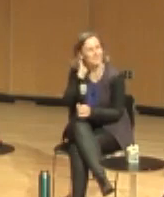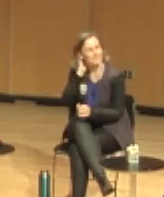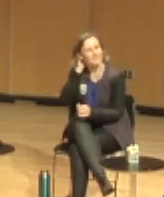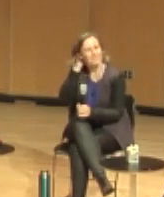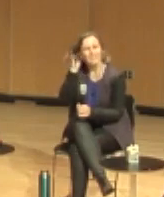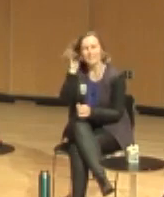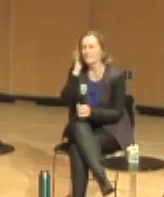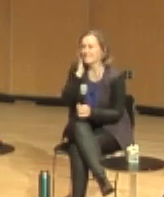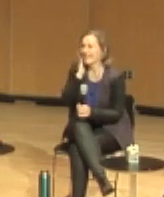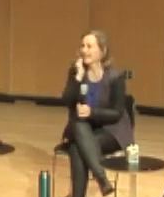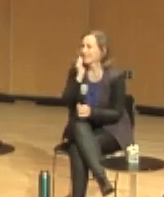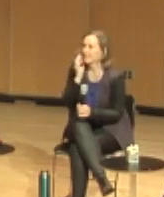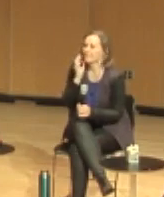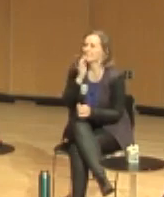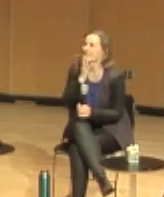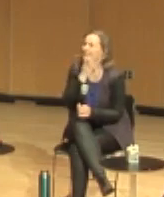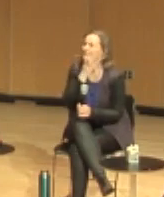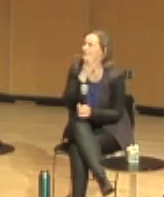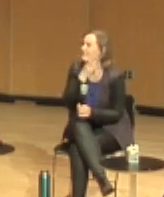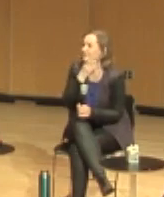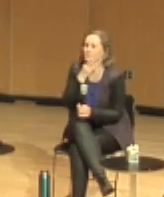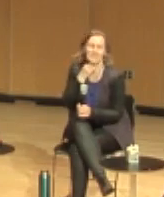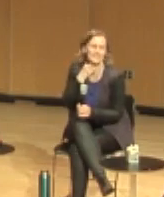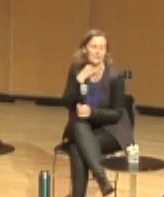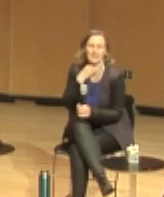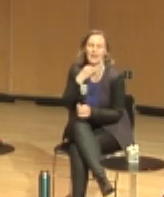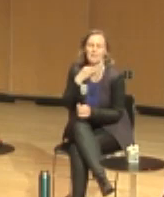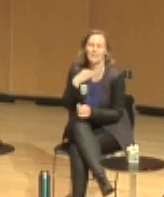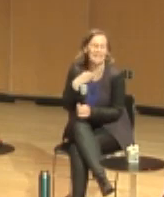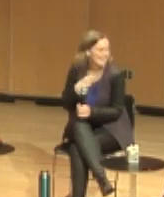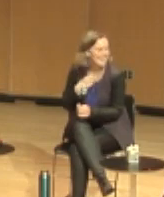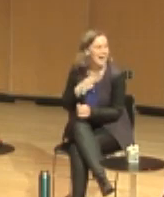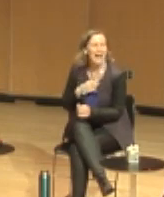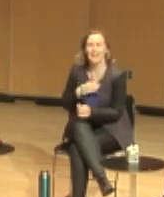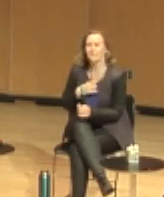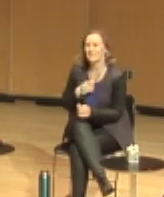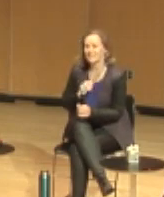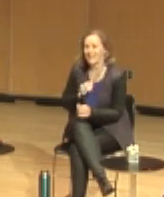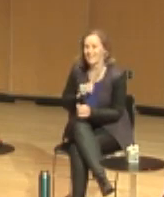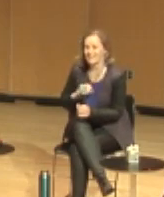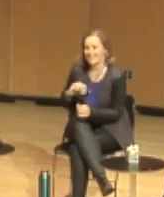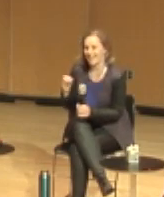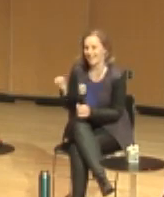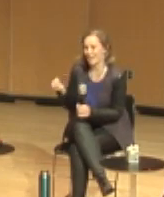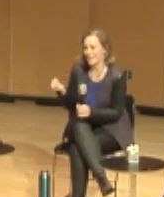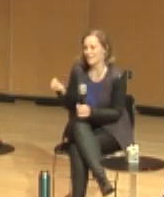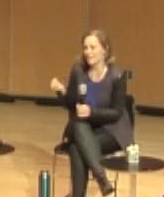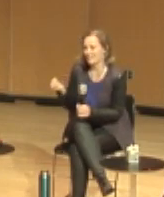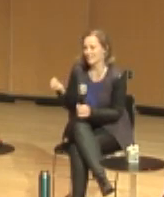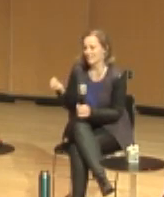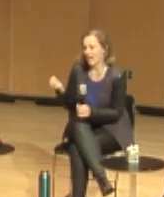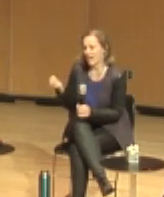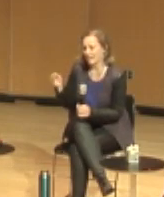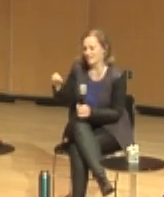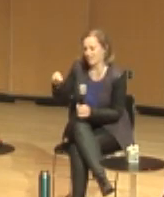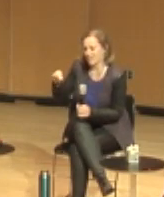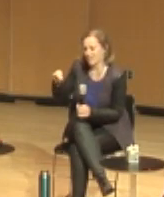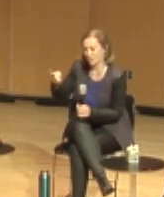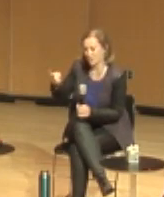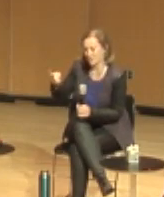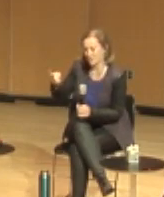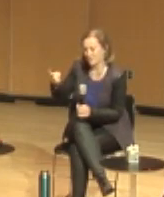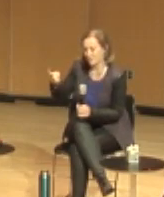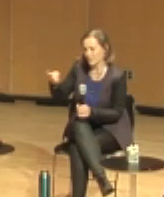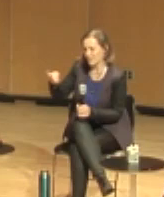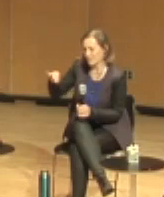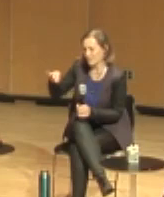other the other day or a few several weeks ago now maybe I realized that um I started